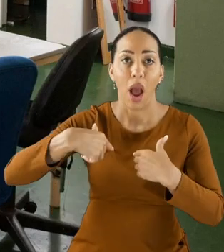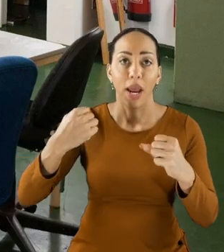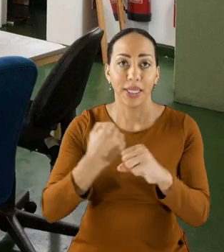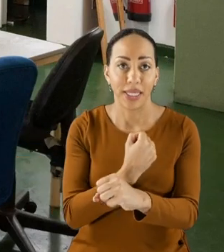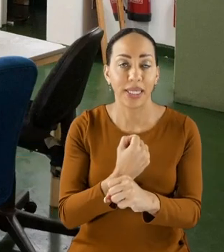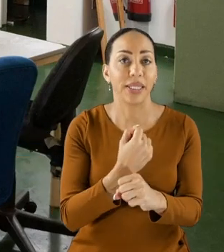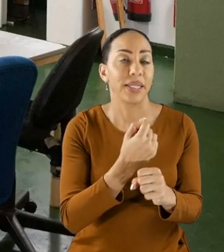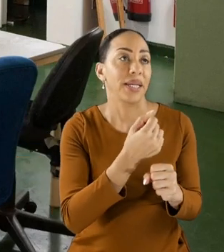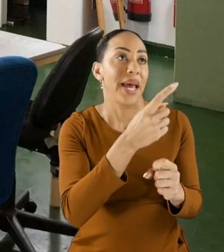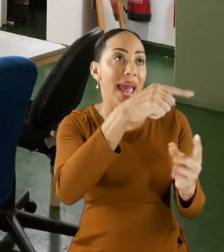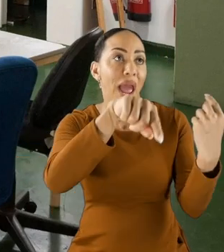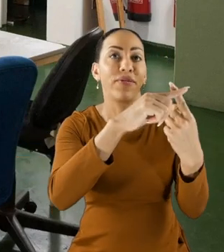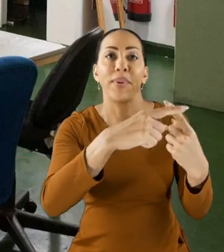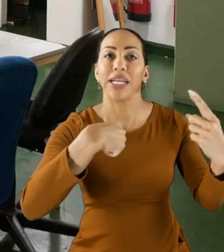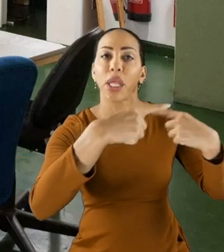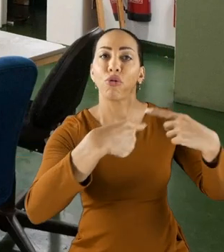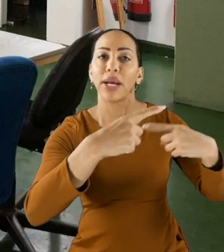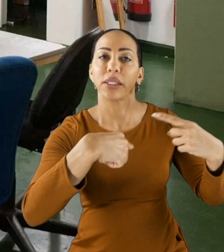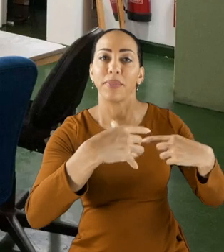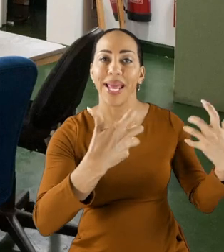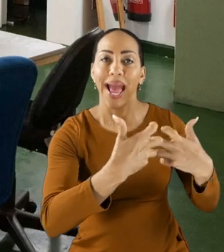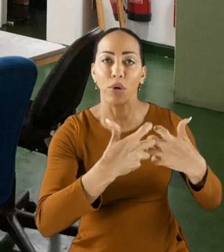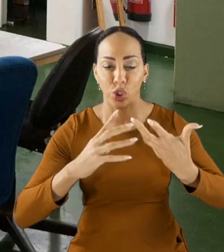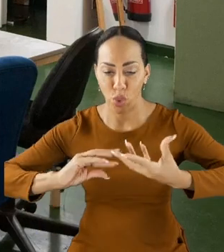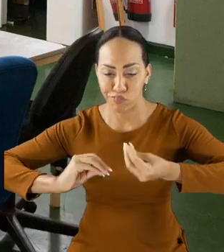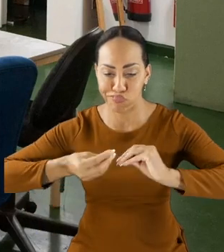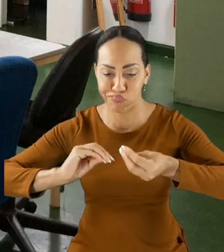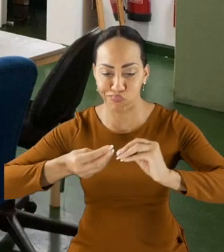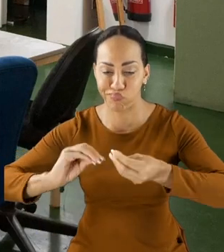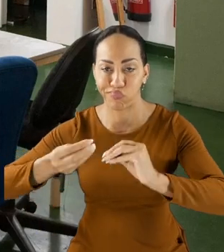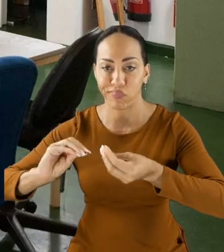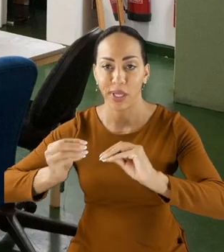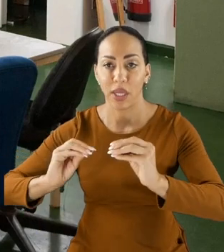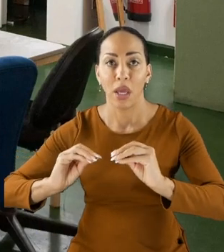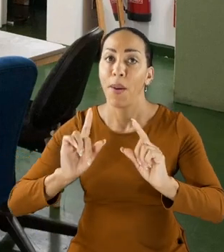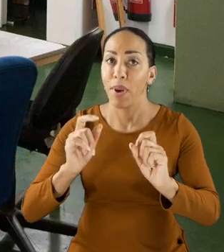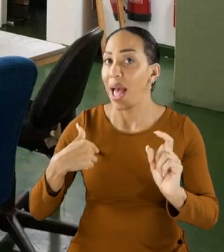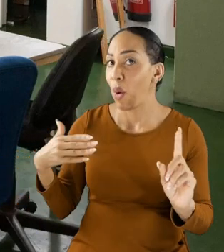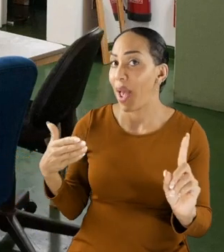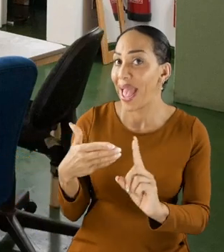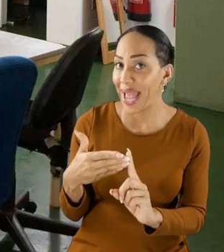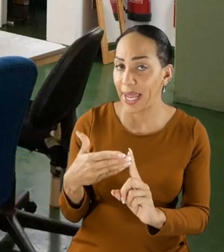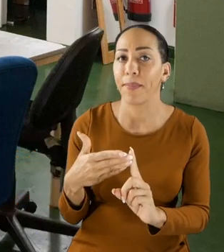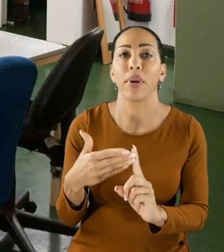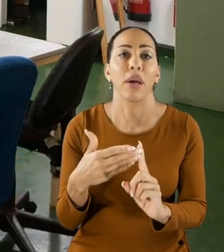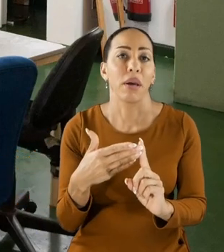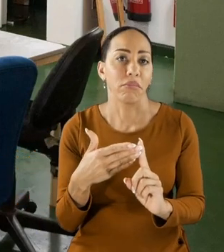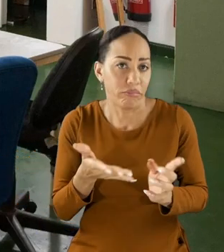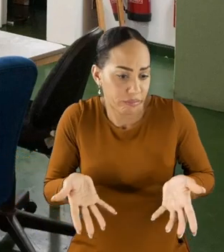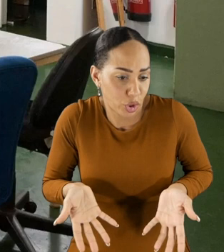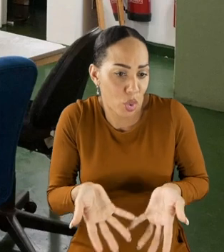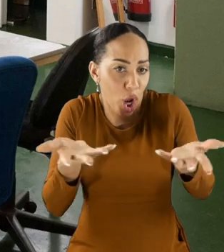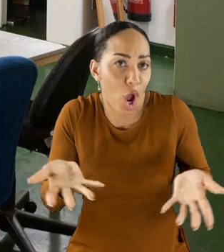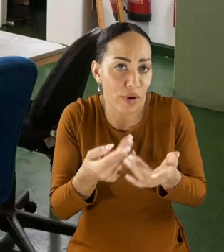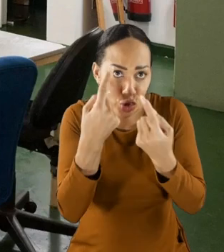in Brighton. So I was doing all of the compositing and that everyone was giving me the instructions, but we're really, our aim is